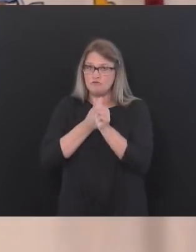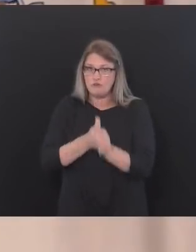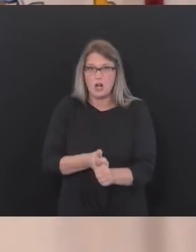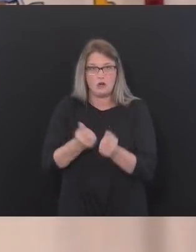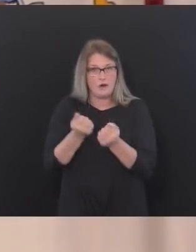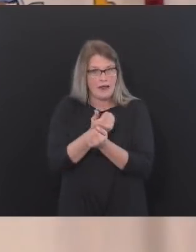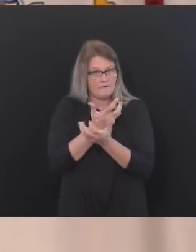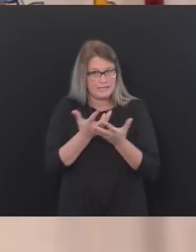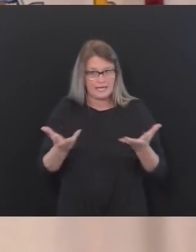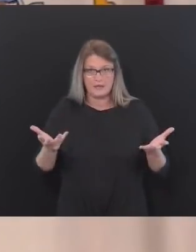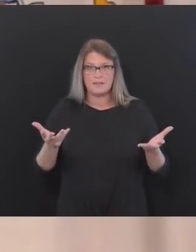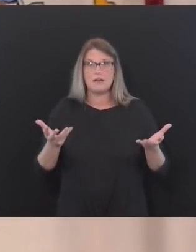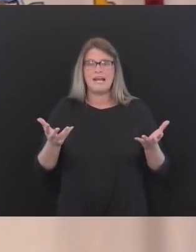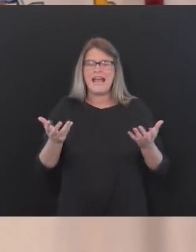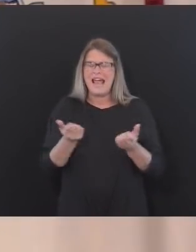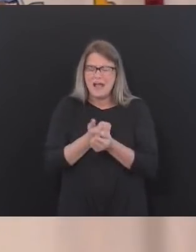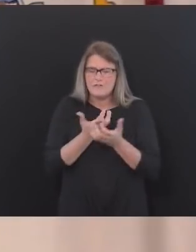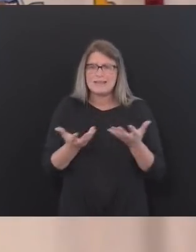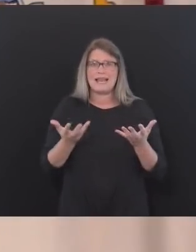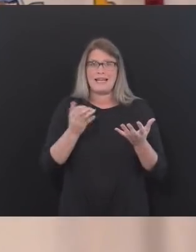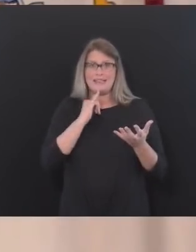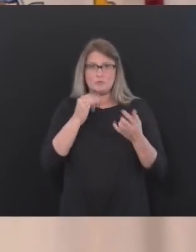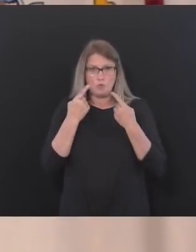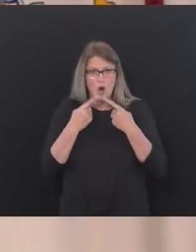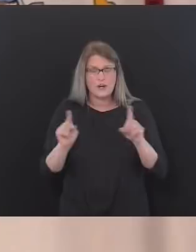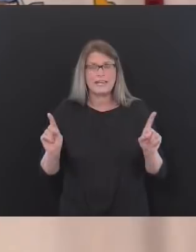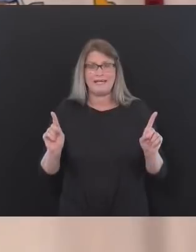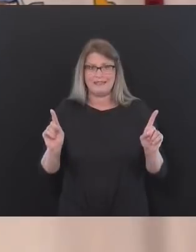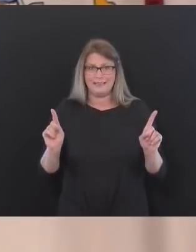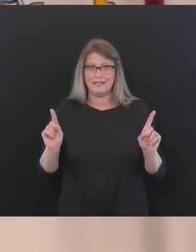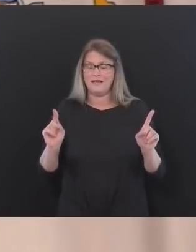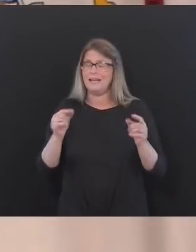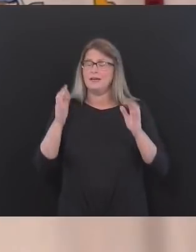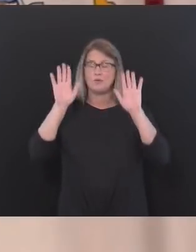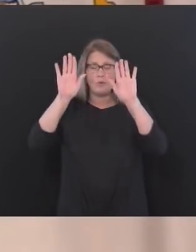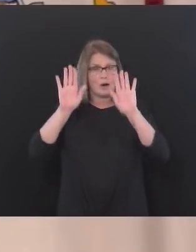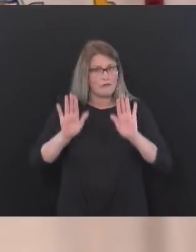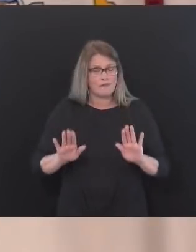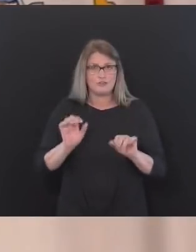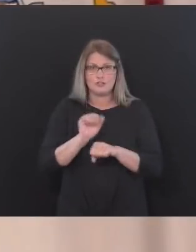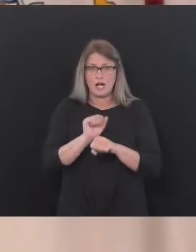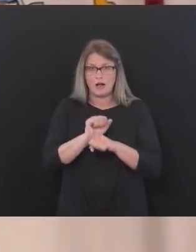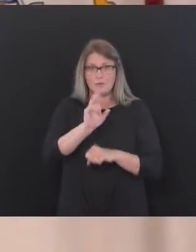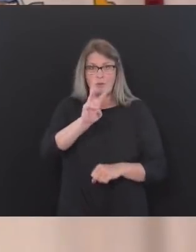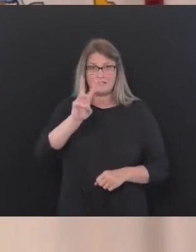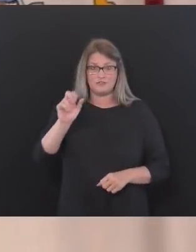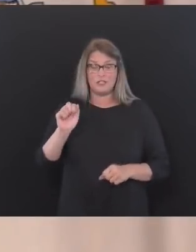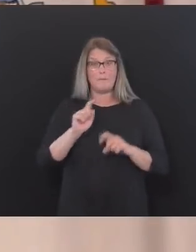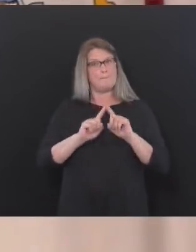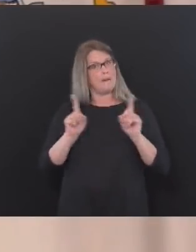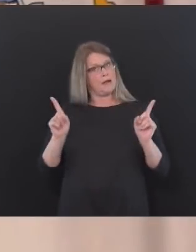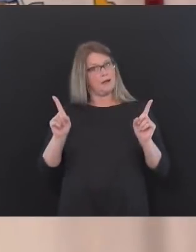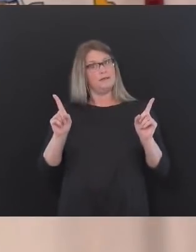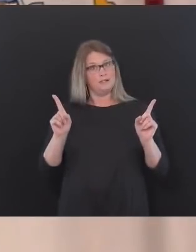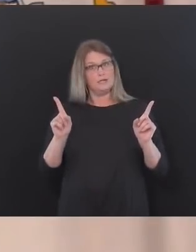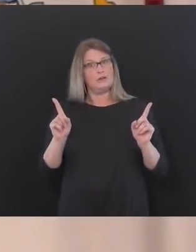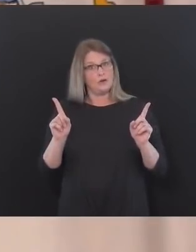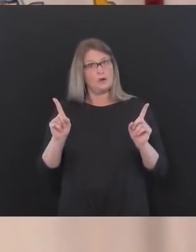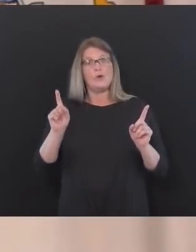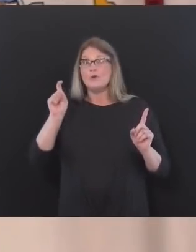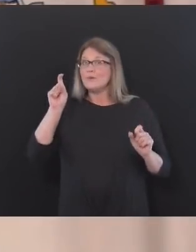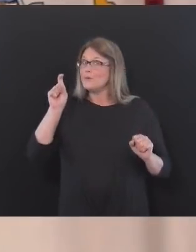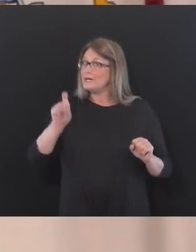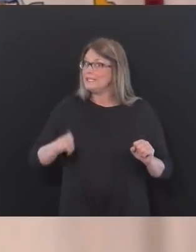doing. It's working, and it's working fabulously in the state of West Virginia, but we've got